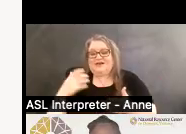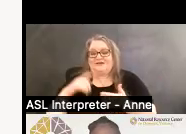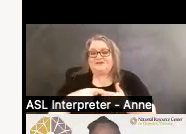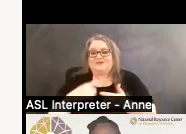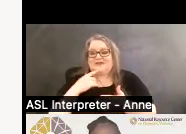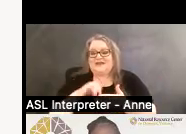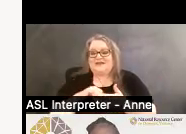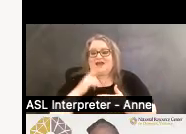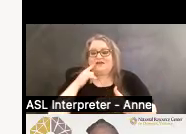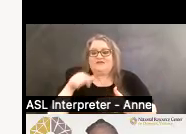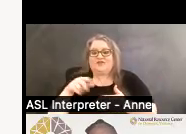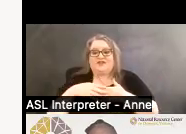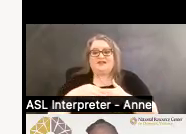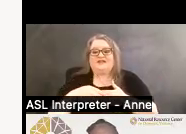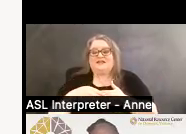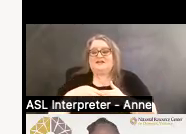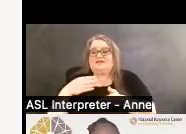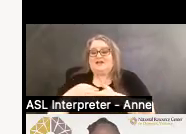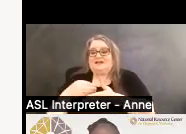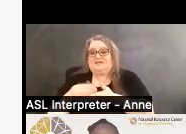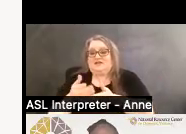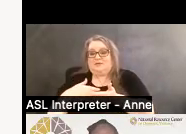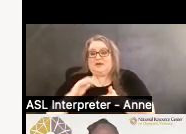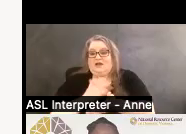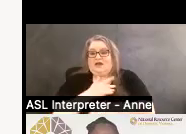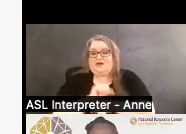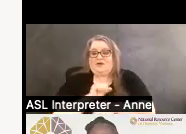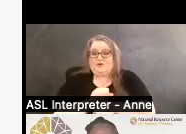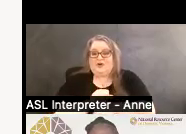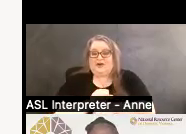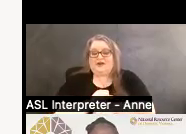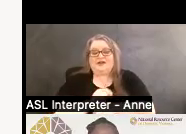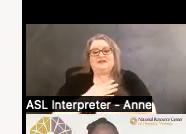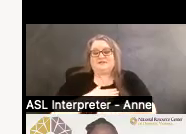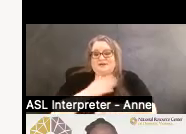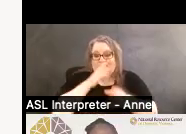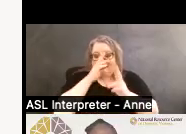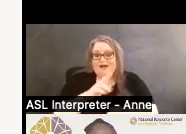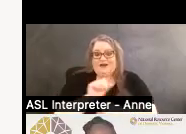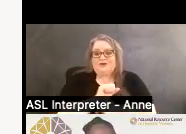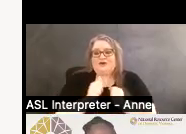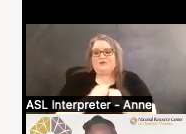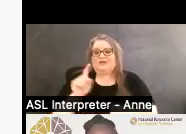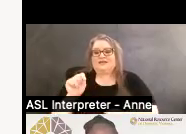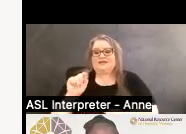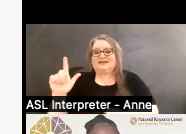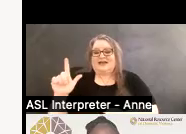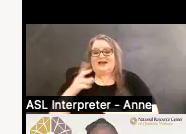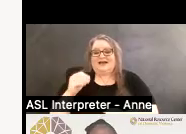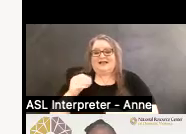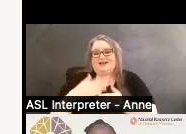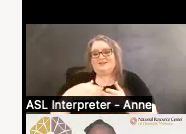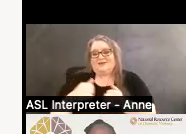that for this flex funding portion of our work, I've had the honor to work with TL and part with